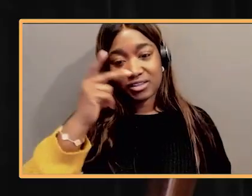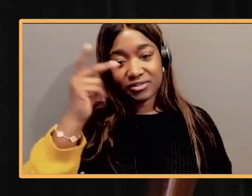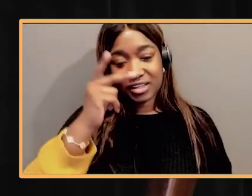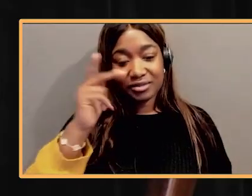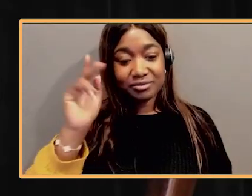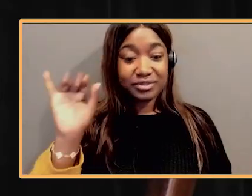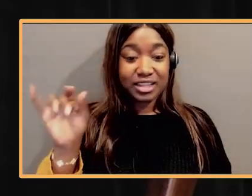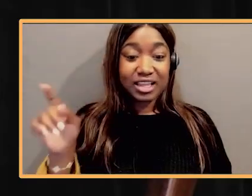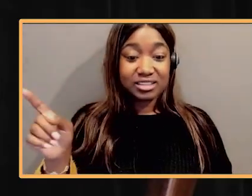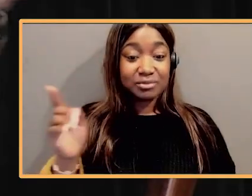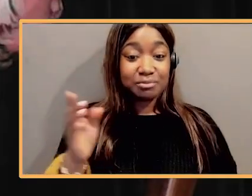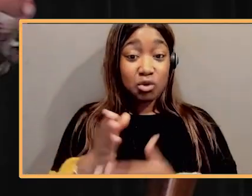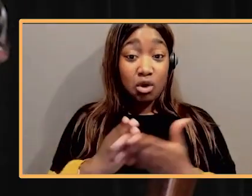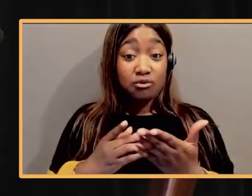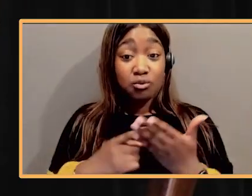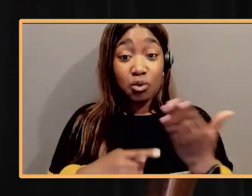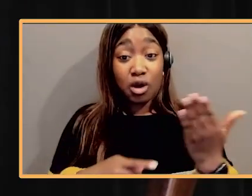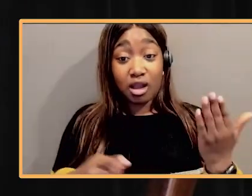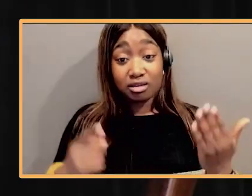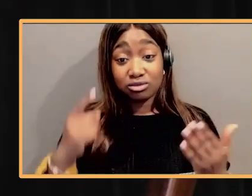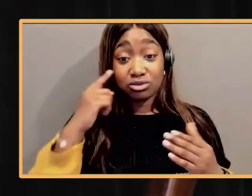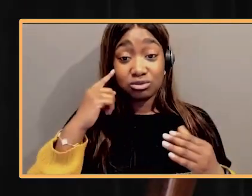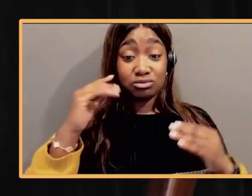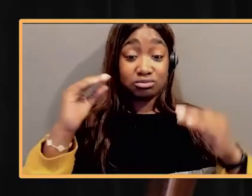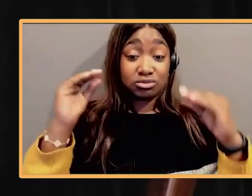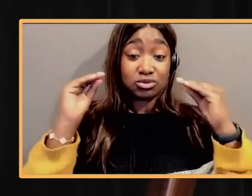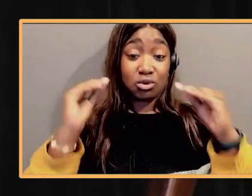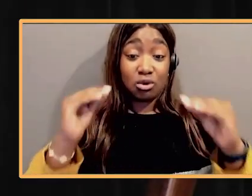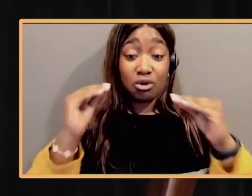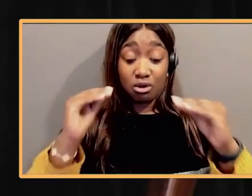were taught. And then because of